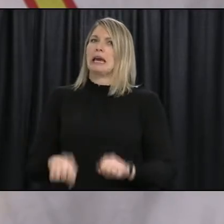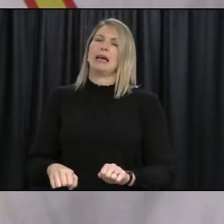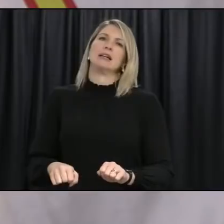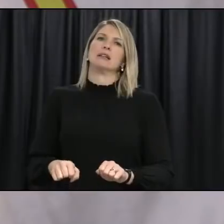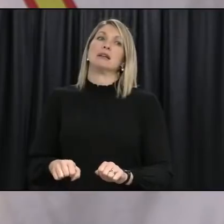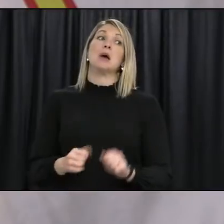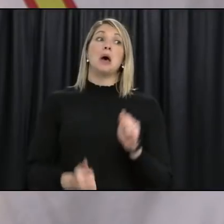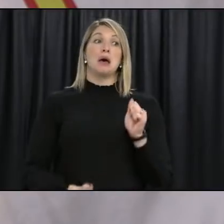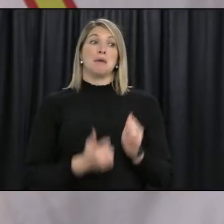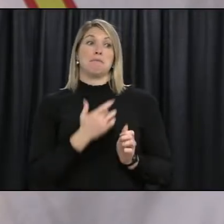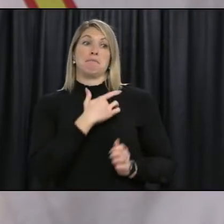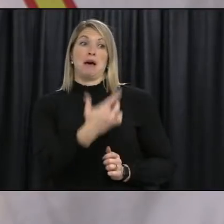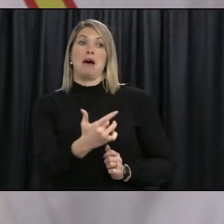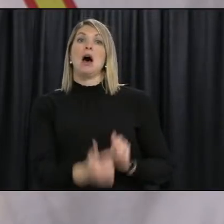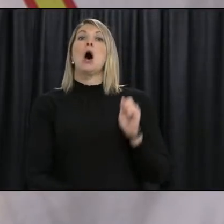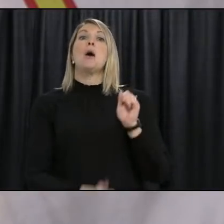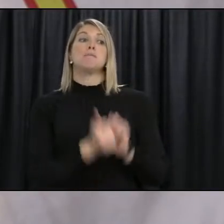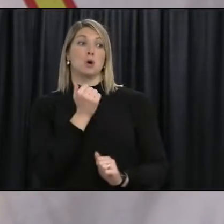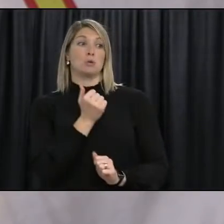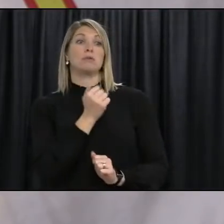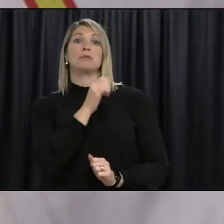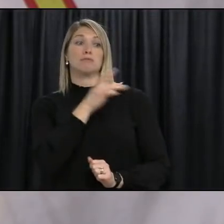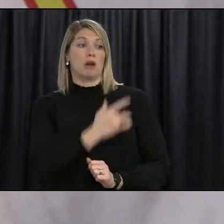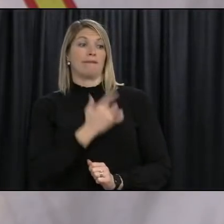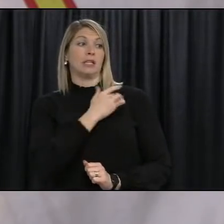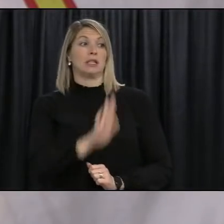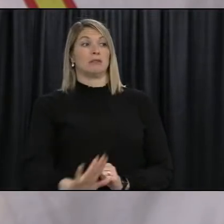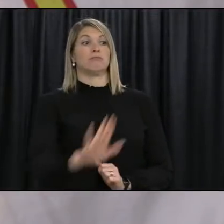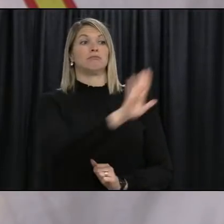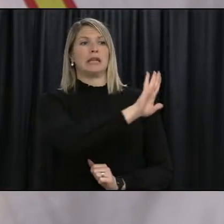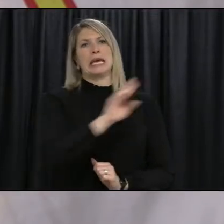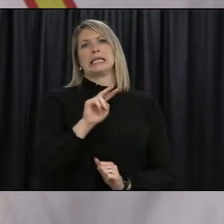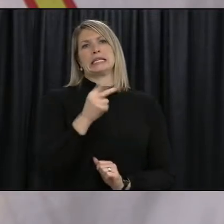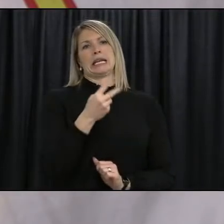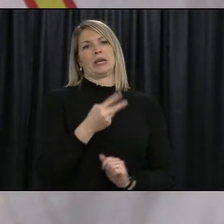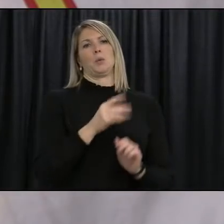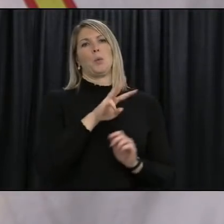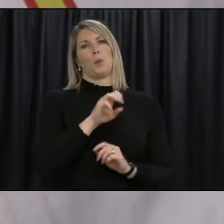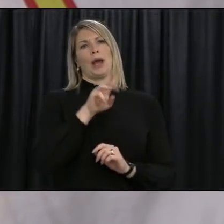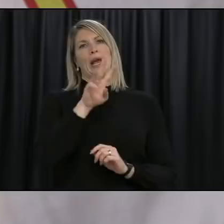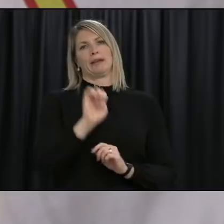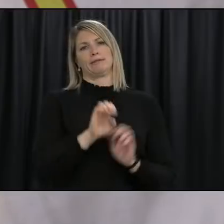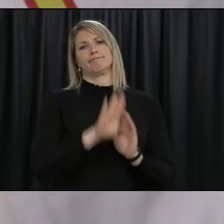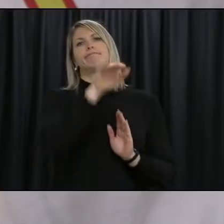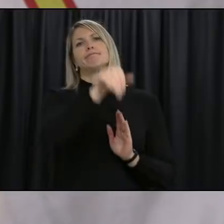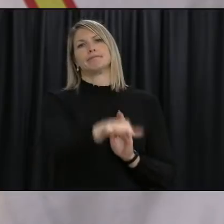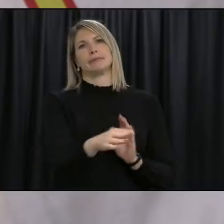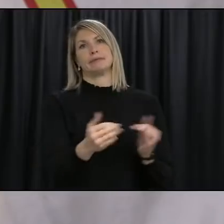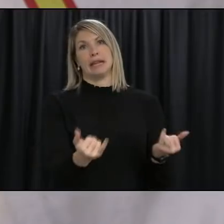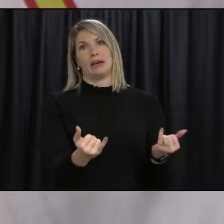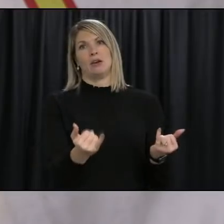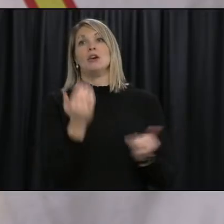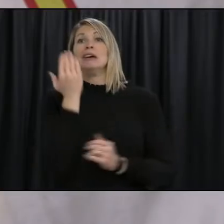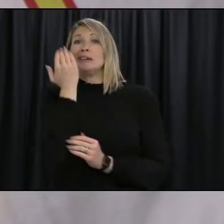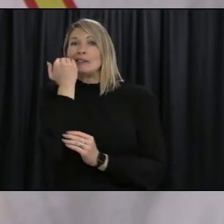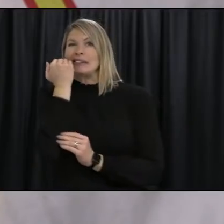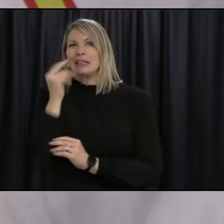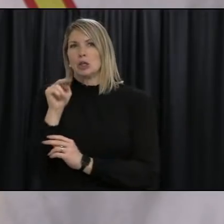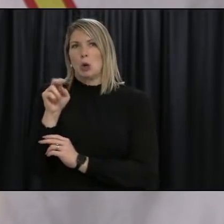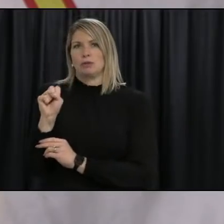be reminded that all non-essential travel should be avoided. Nova Scotia recently reported an outbreak,